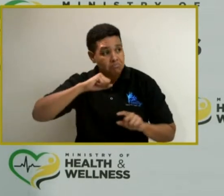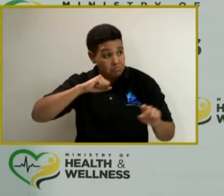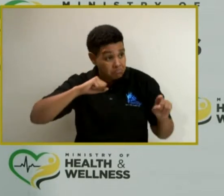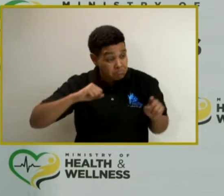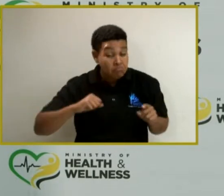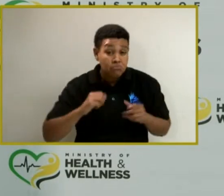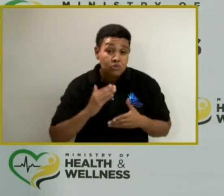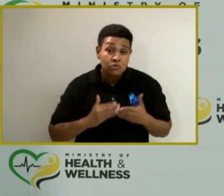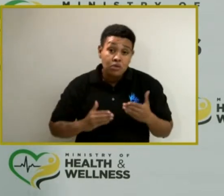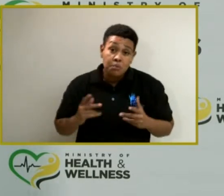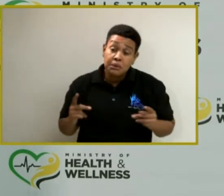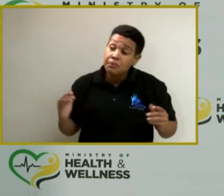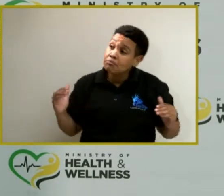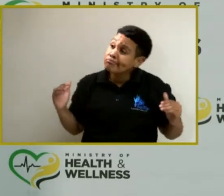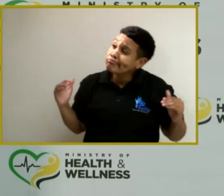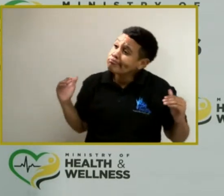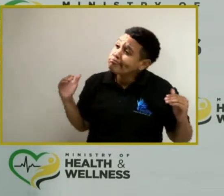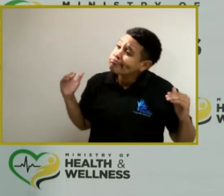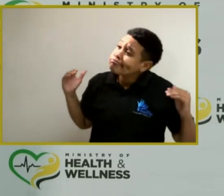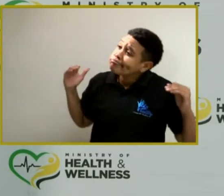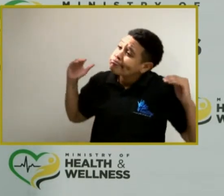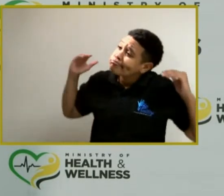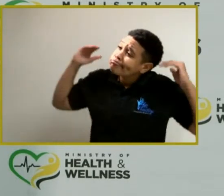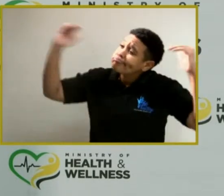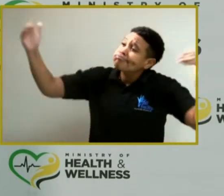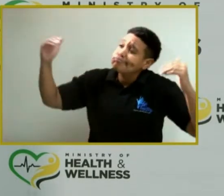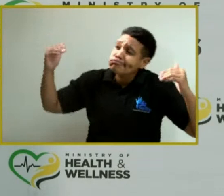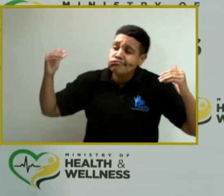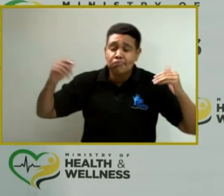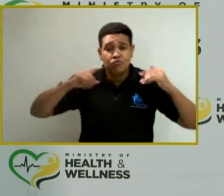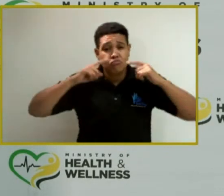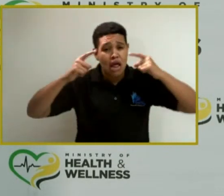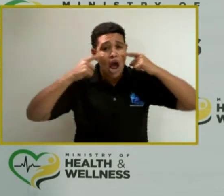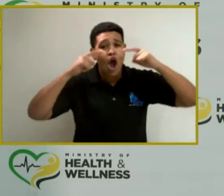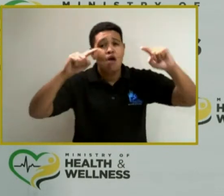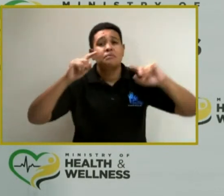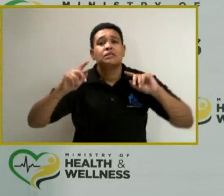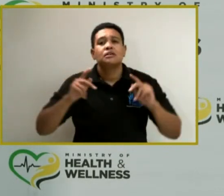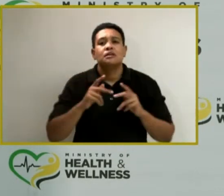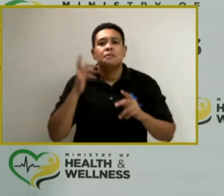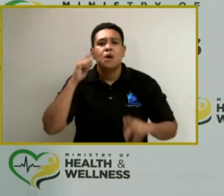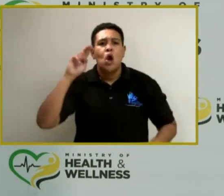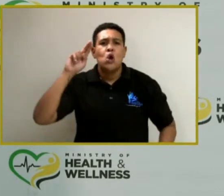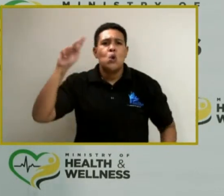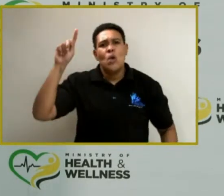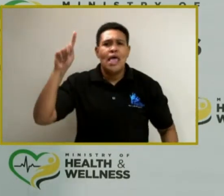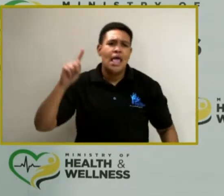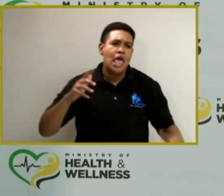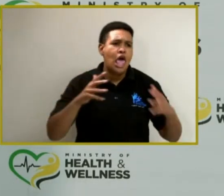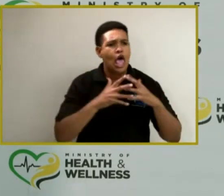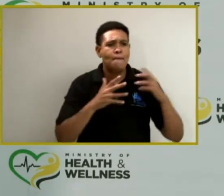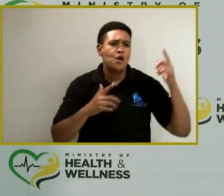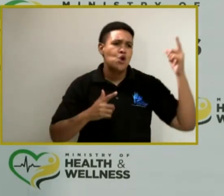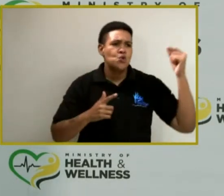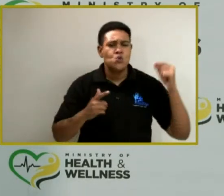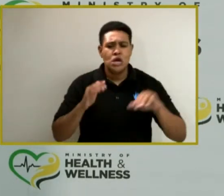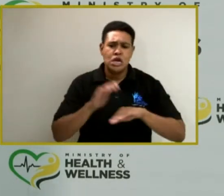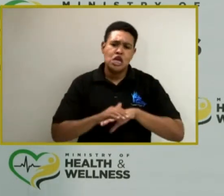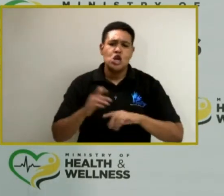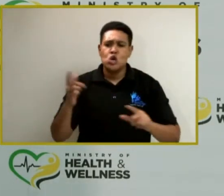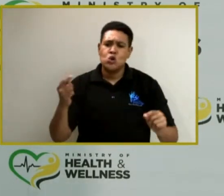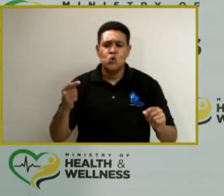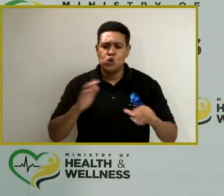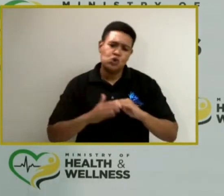sometimes persons in very high places, very accomplished, that because the UK is doing it or the US is doing it, we must do